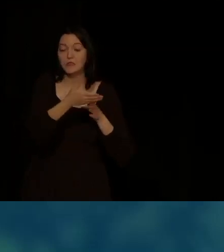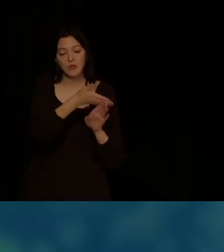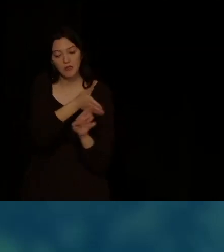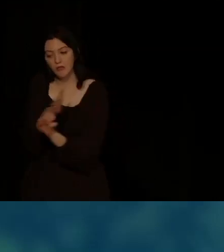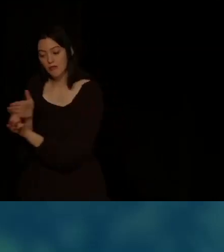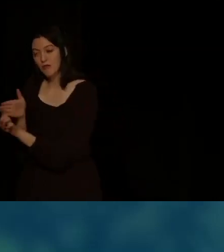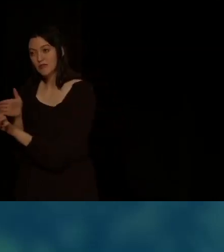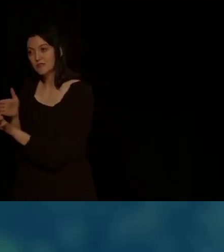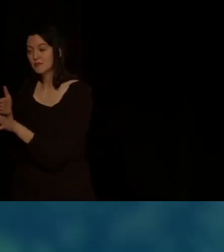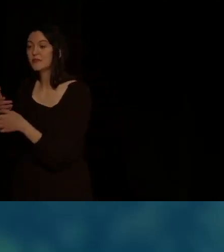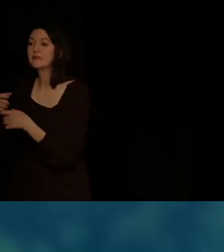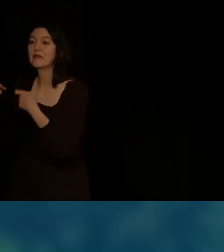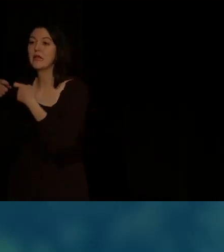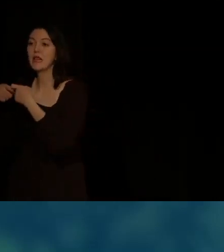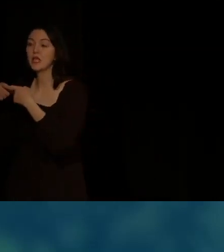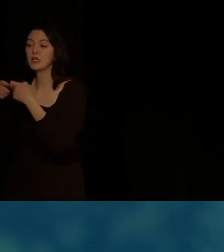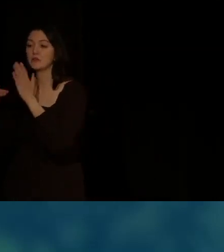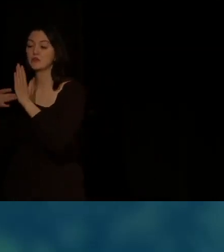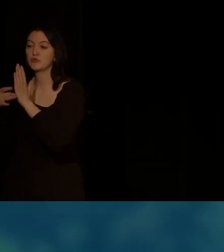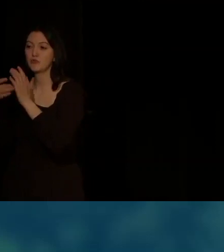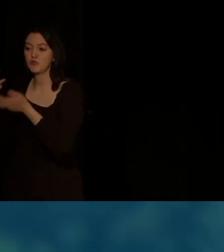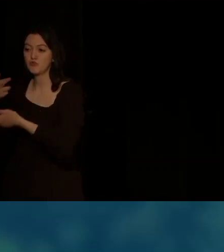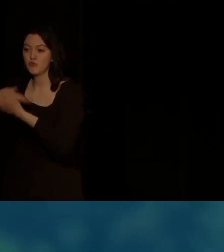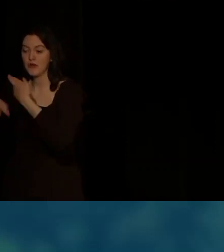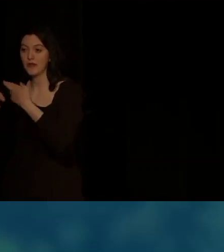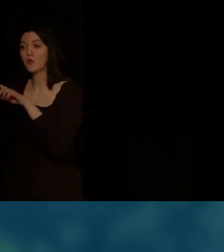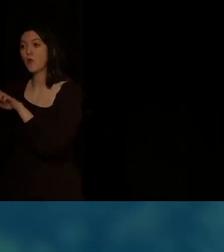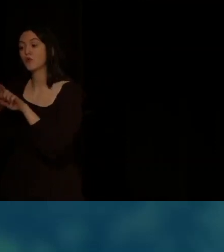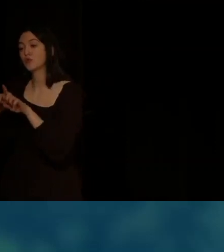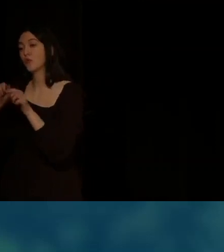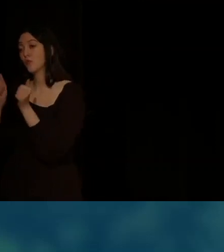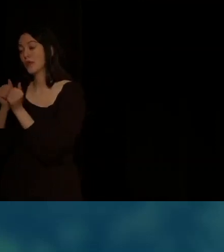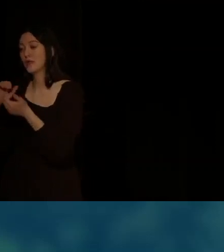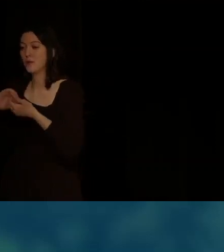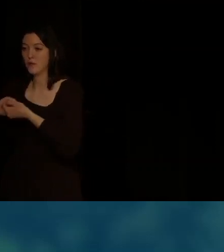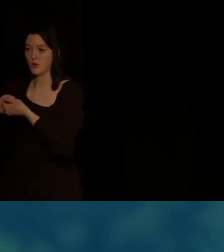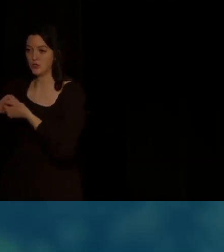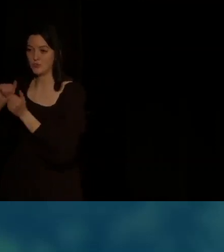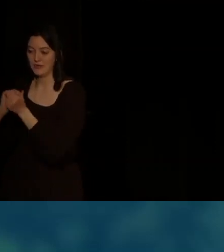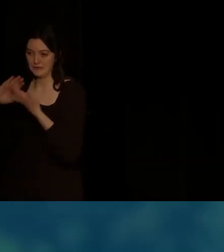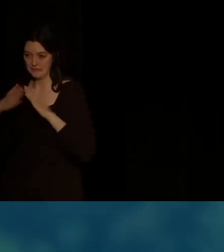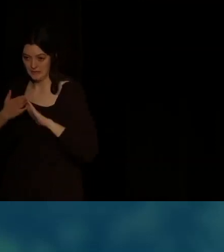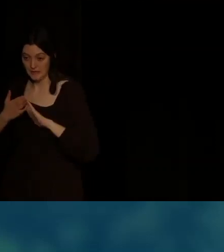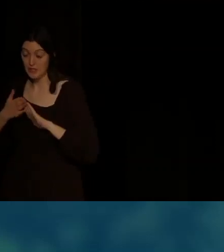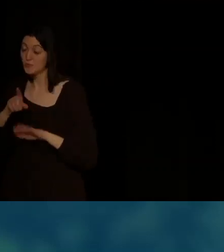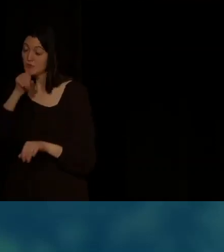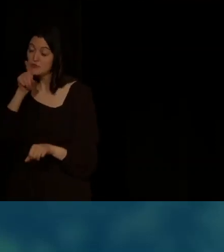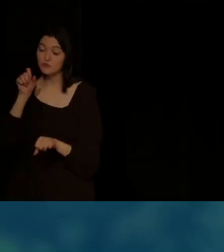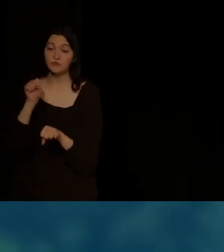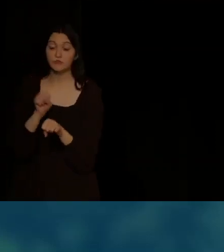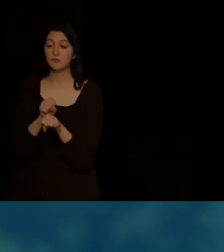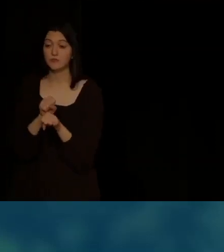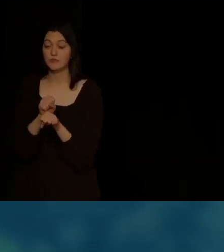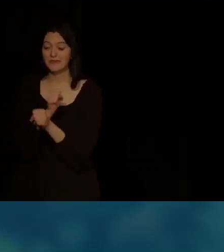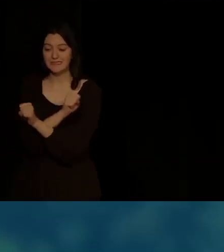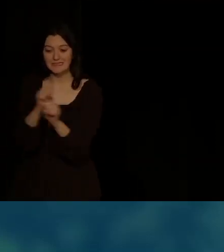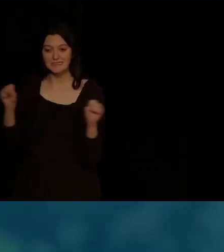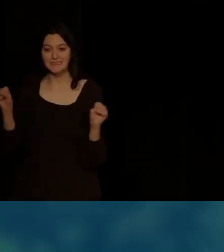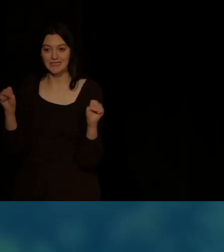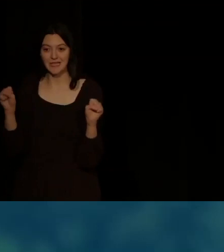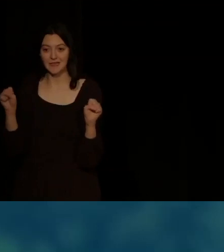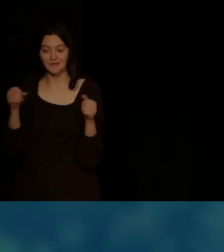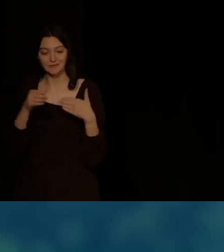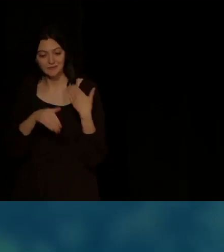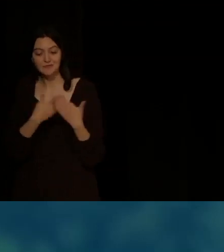fund e-recycling events along with our municipal partners. And to ensure a safe dining